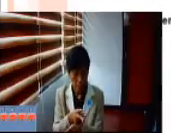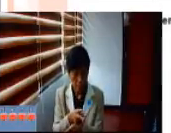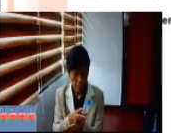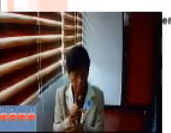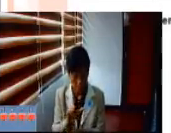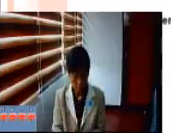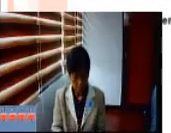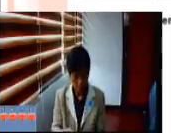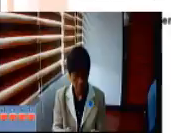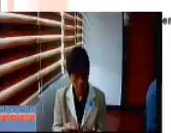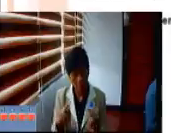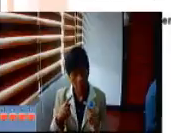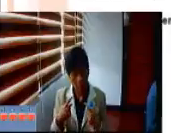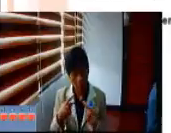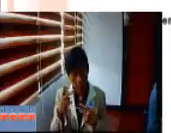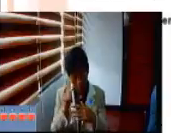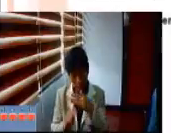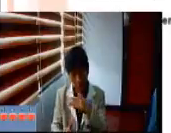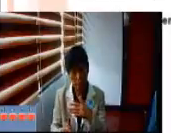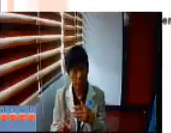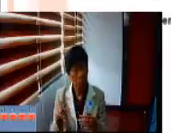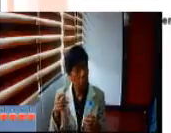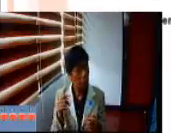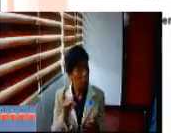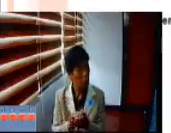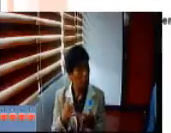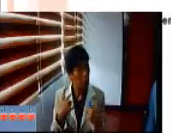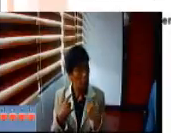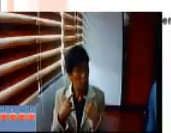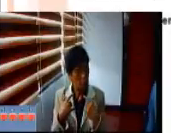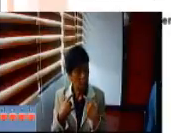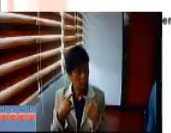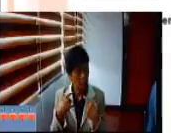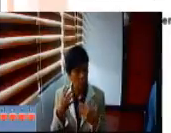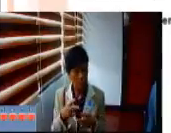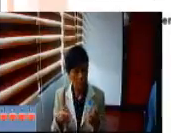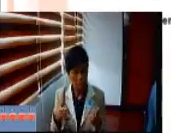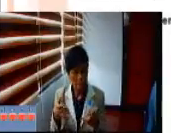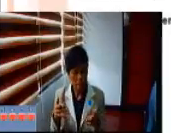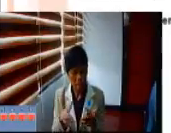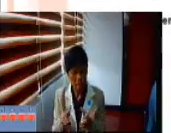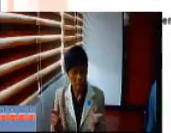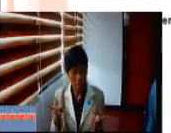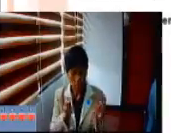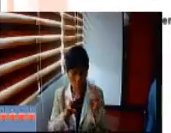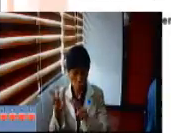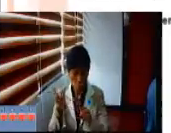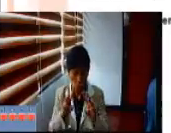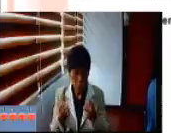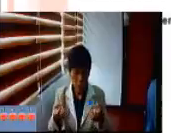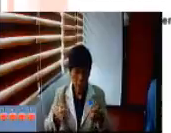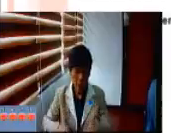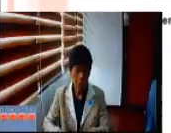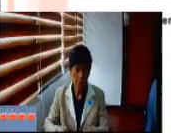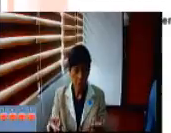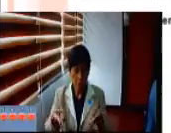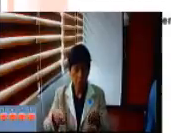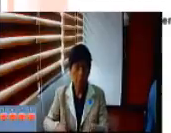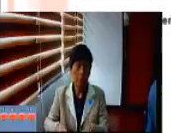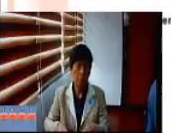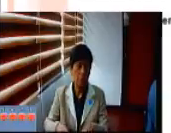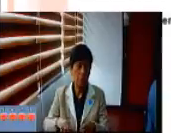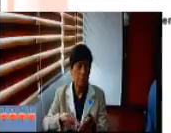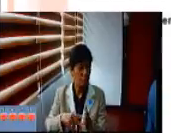part, there is a prediction that there are extreme weather events that will happen. Meaning, ano ba yung